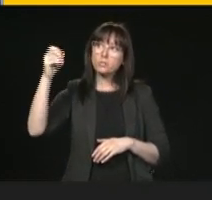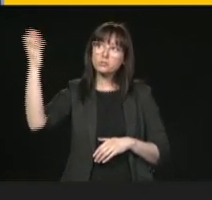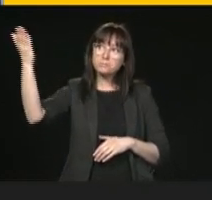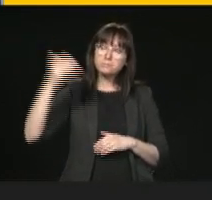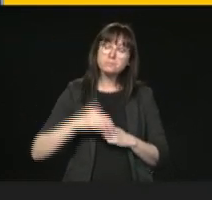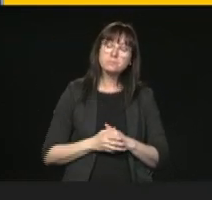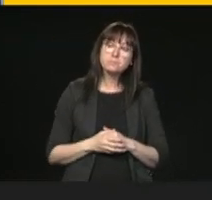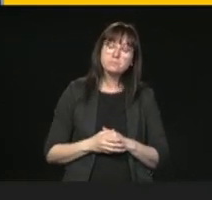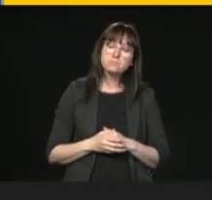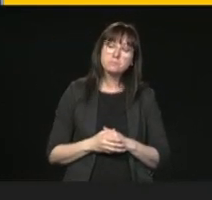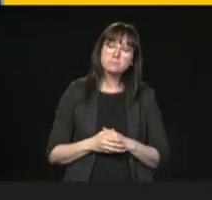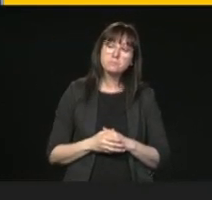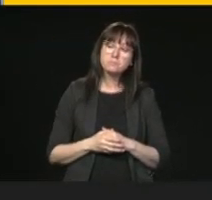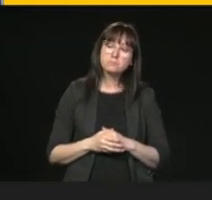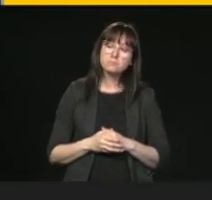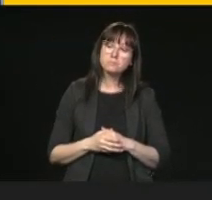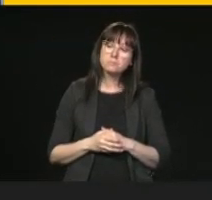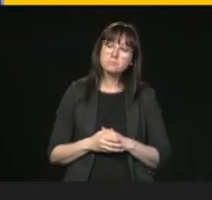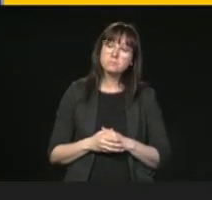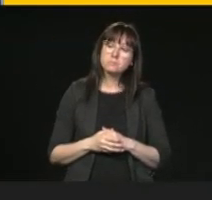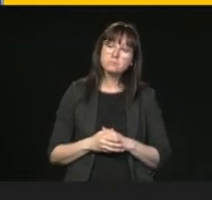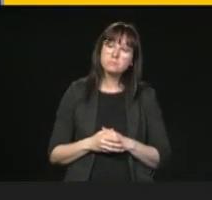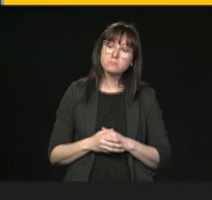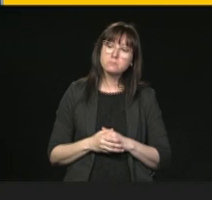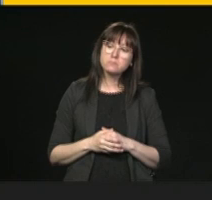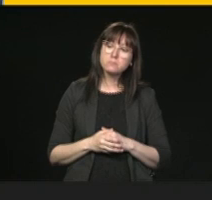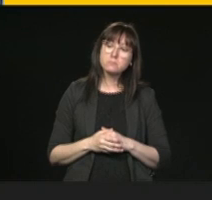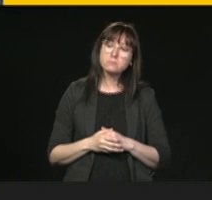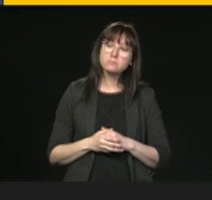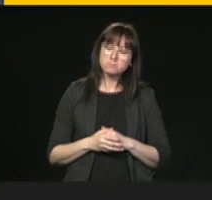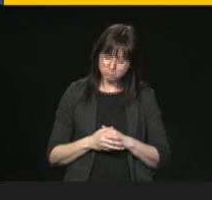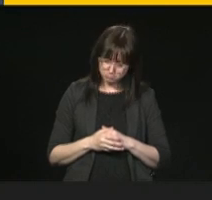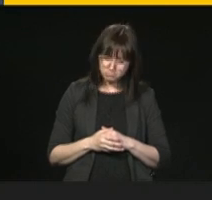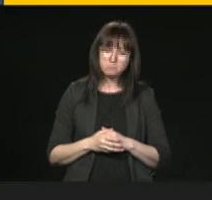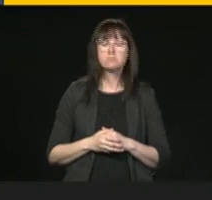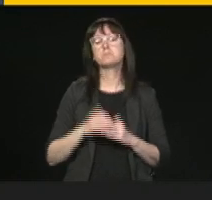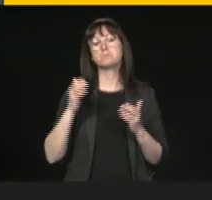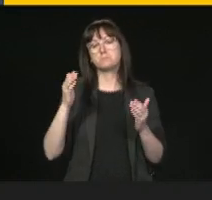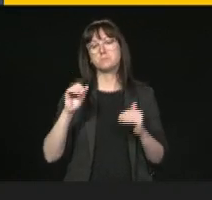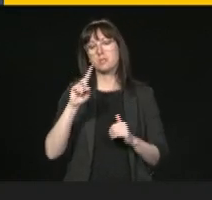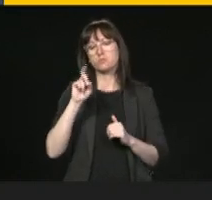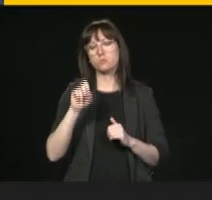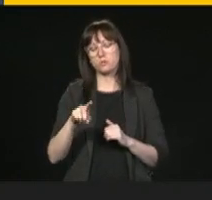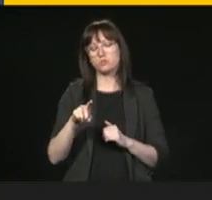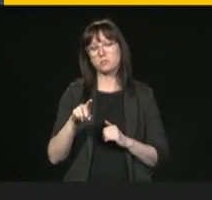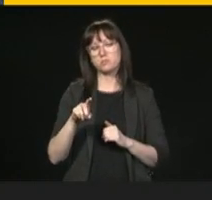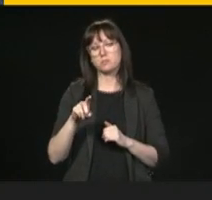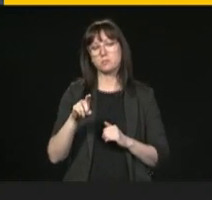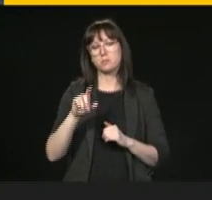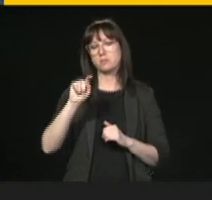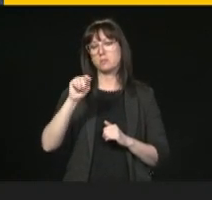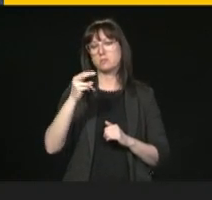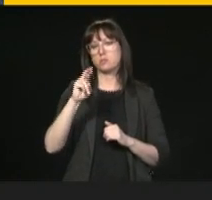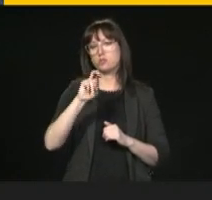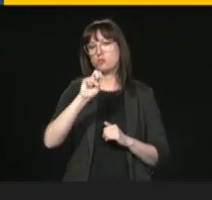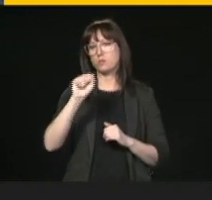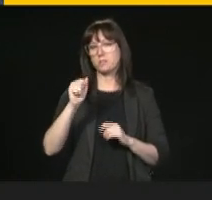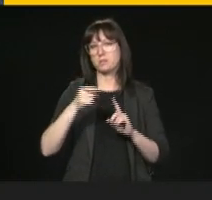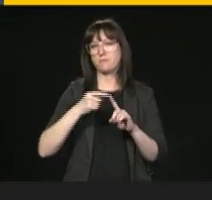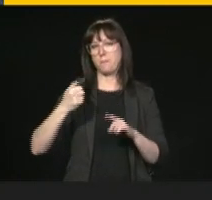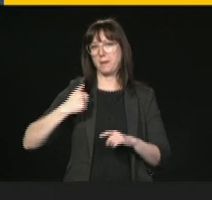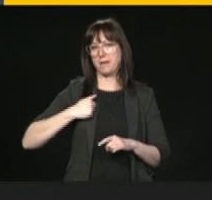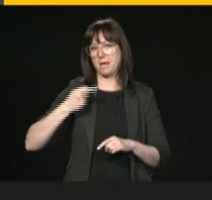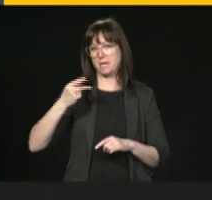Thank you. Our next question, notre prochaine question, is from Teresa Wright with the Canadian Press. Please go ahead. À vous la parole.